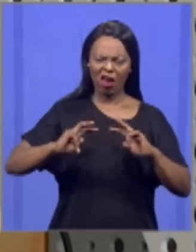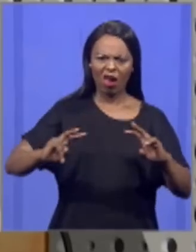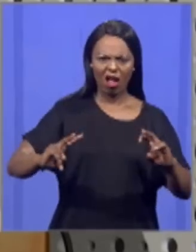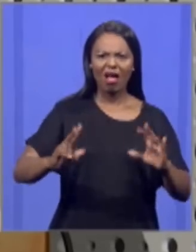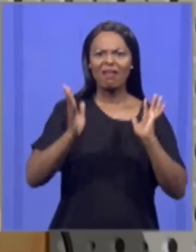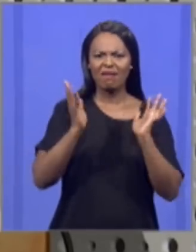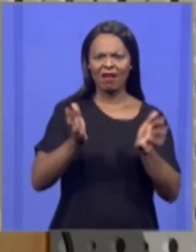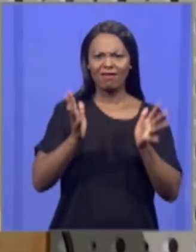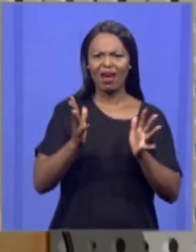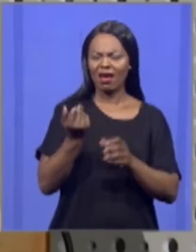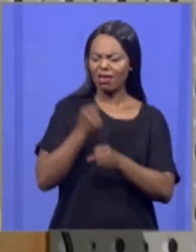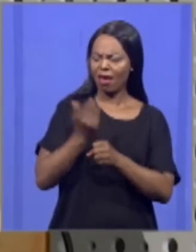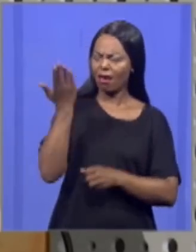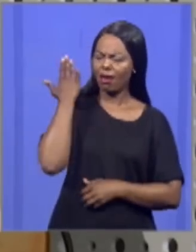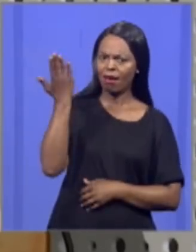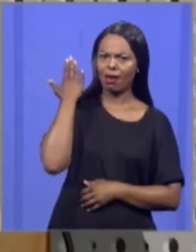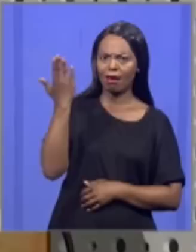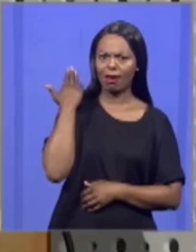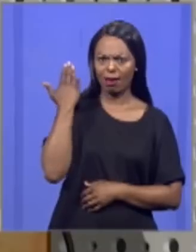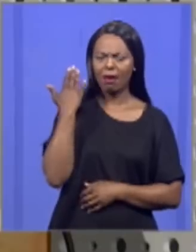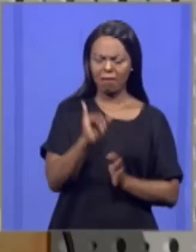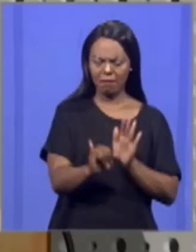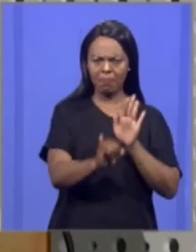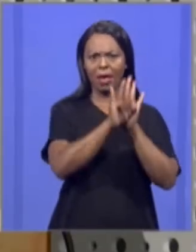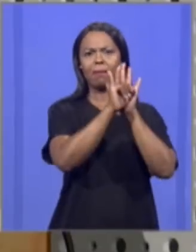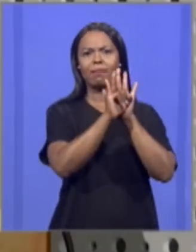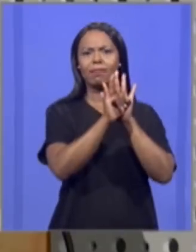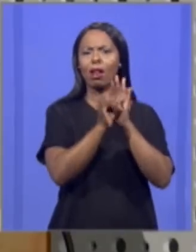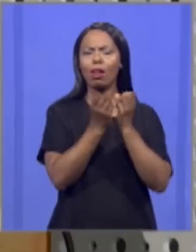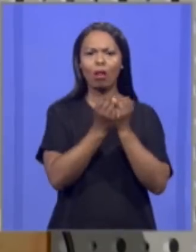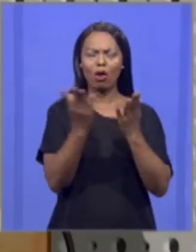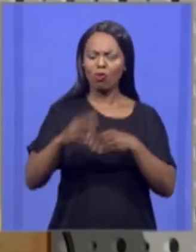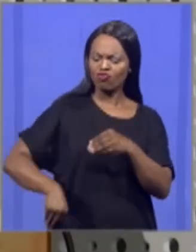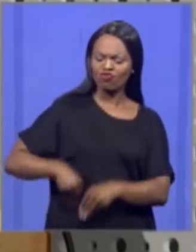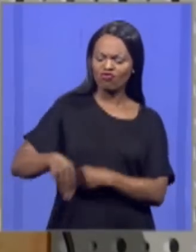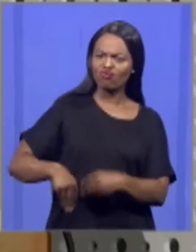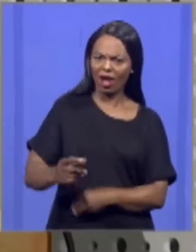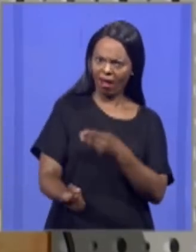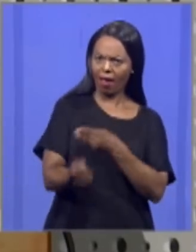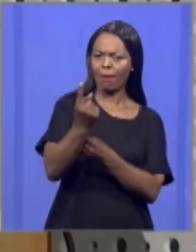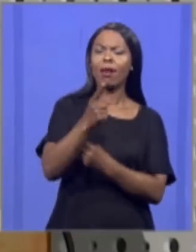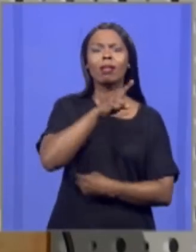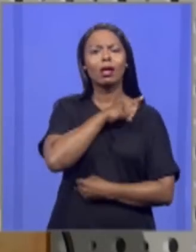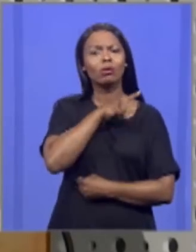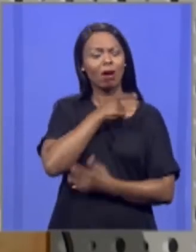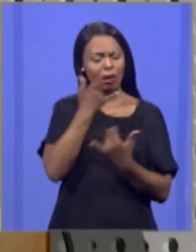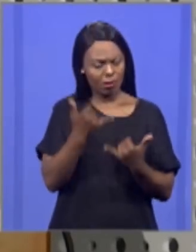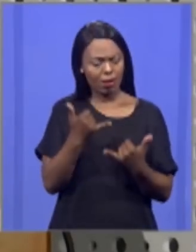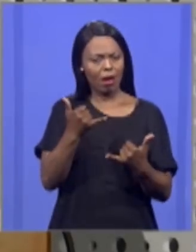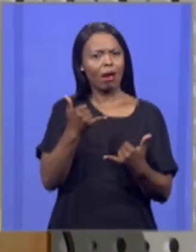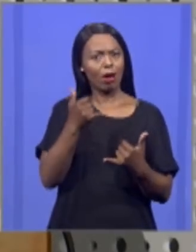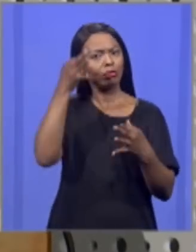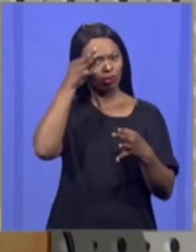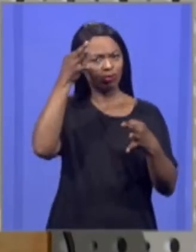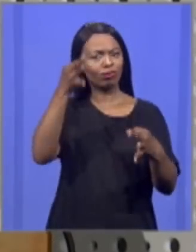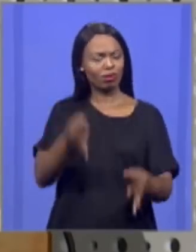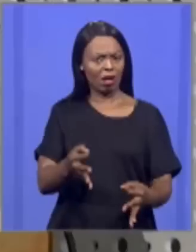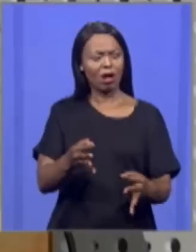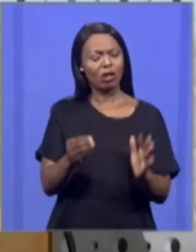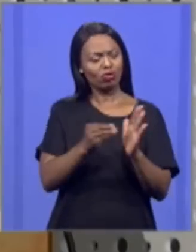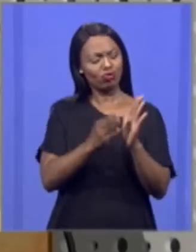some years ago, and we found that there was just a lot of corruption. That's why we decided on a student funding model.